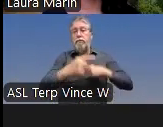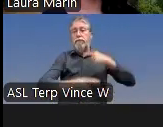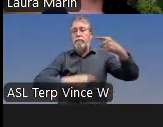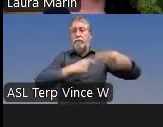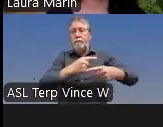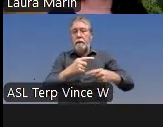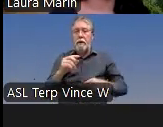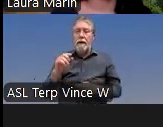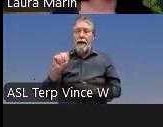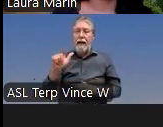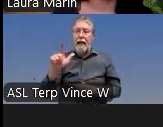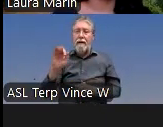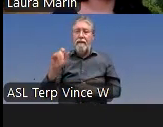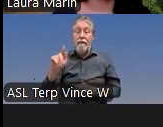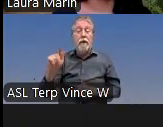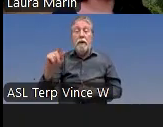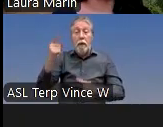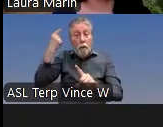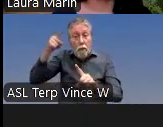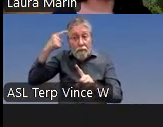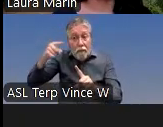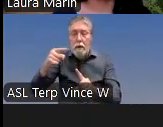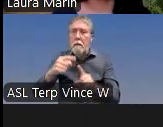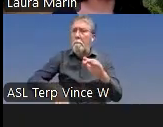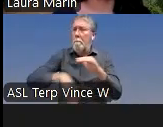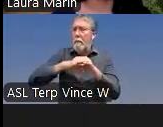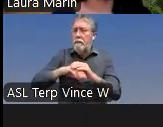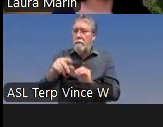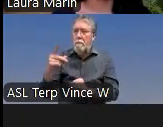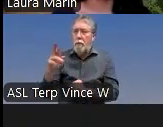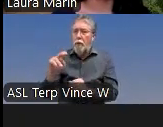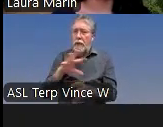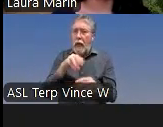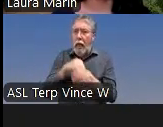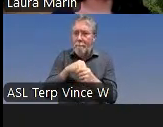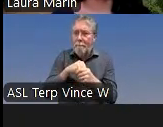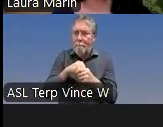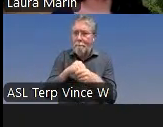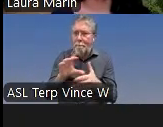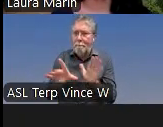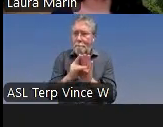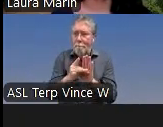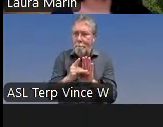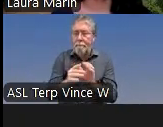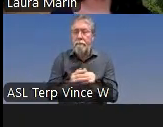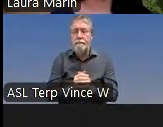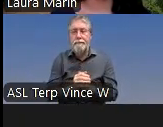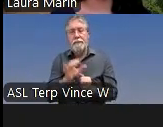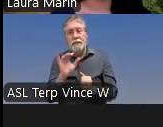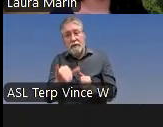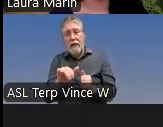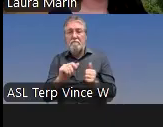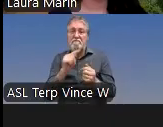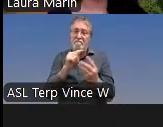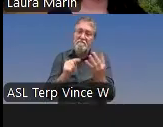to maximize protein content. So those are just a few examples along the farm management lines of how the data are